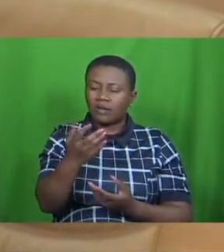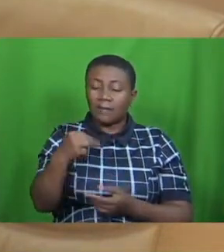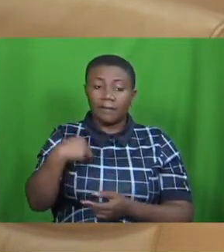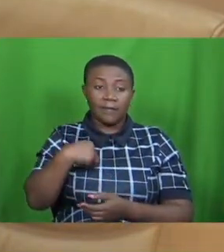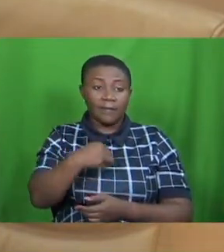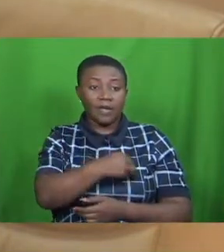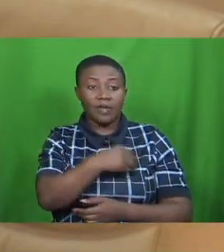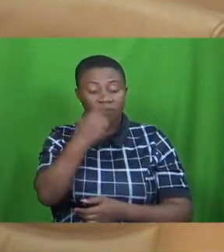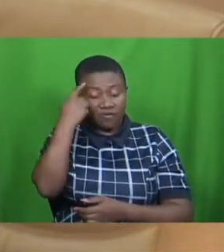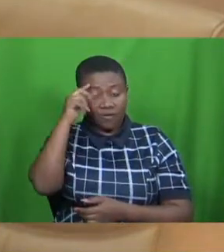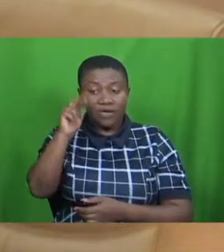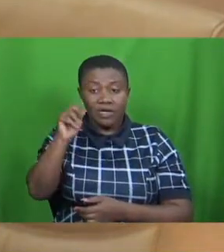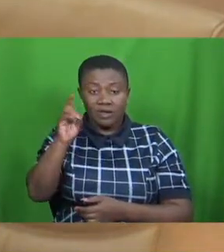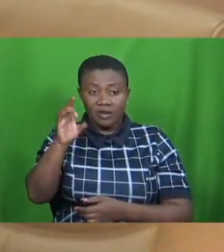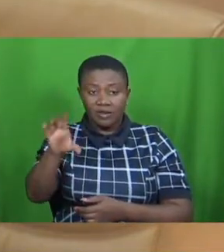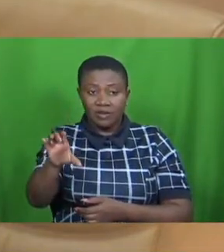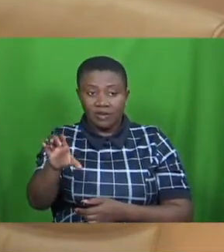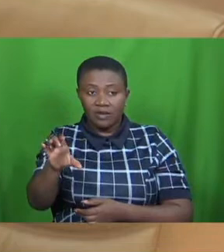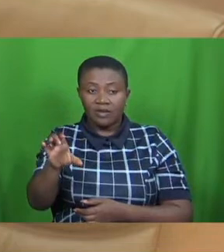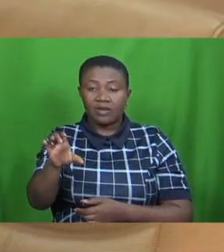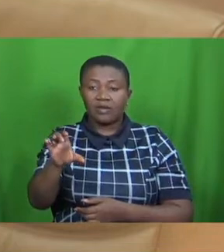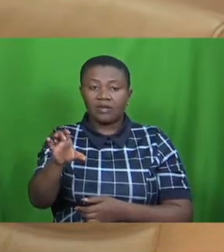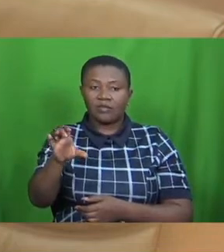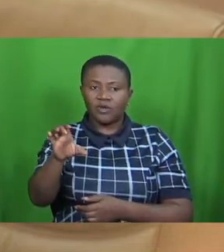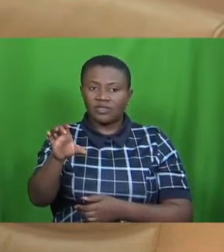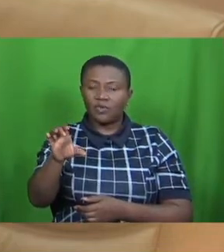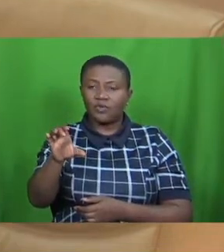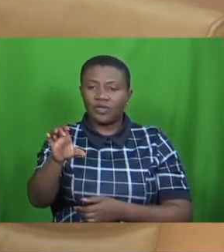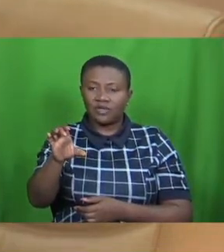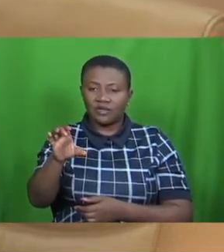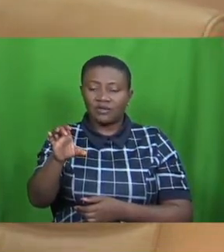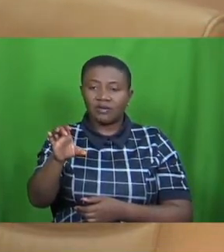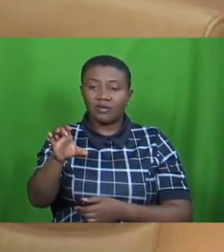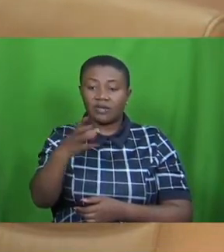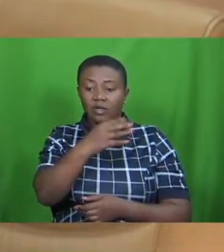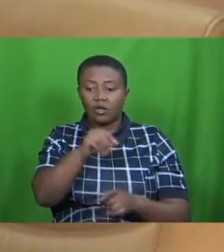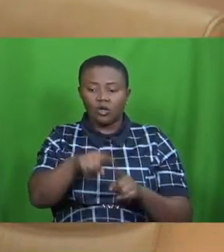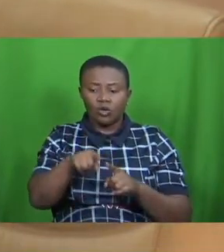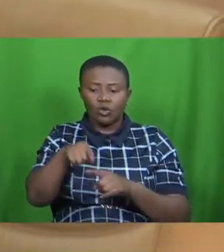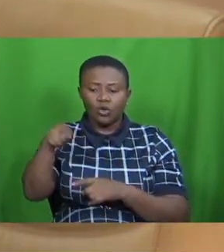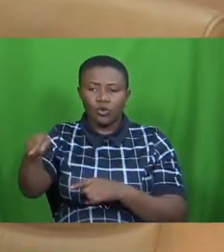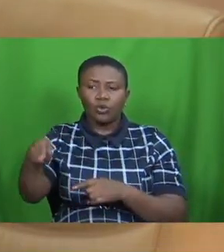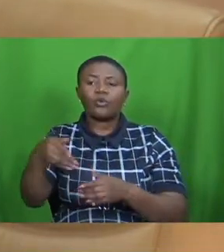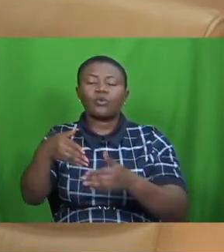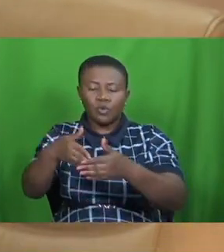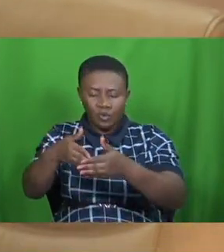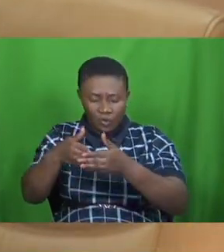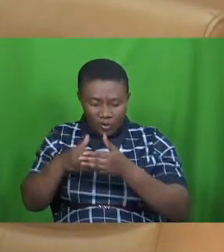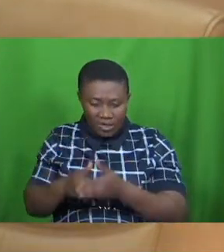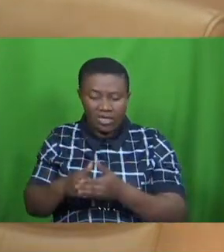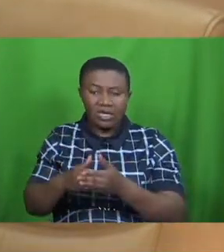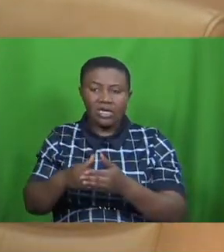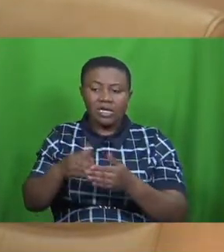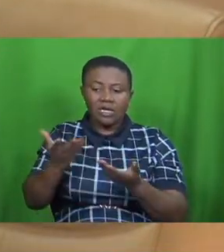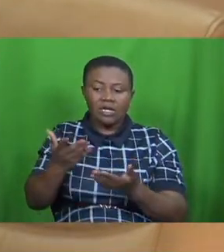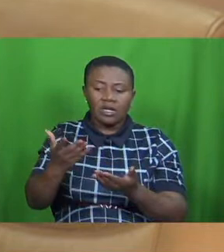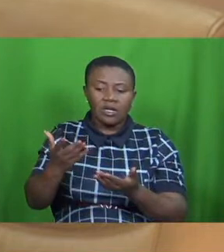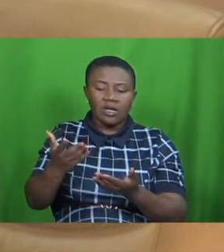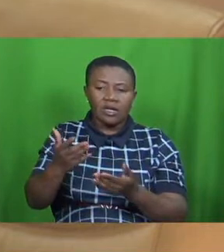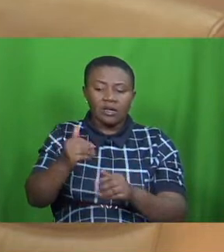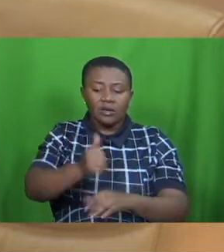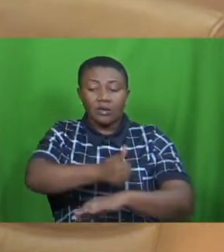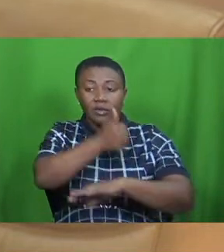Democratic Congress, NDC, and one of the founding members of the National Democratic Congress in the South